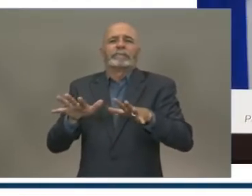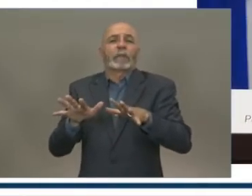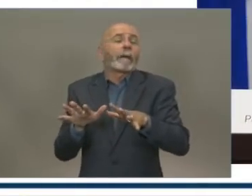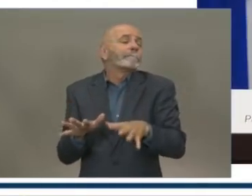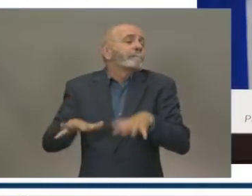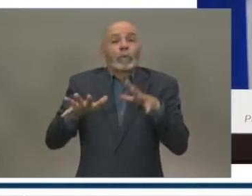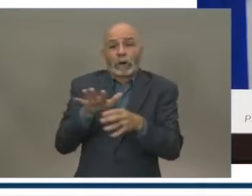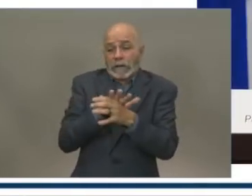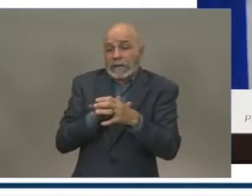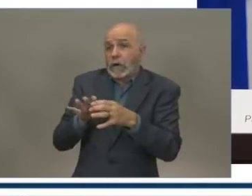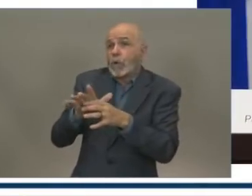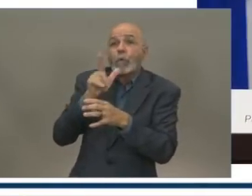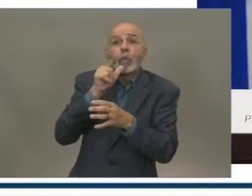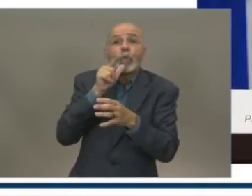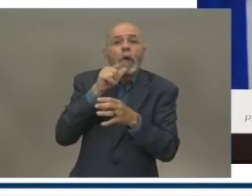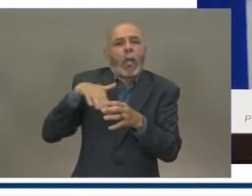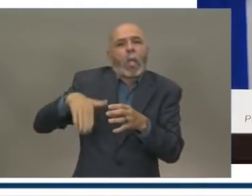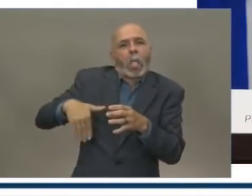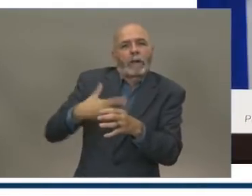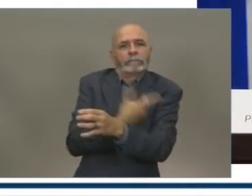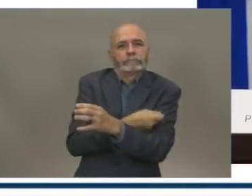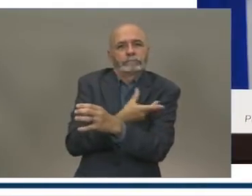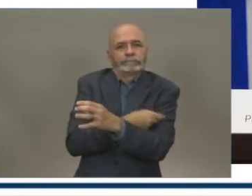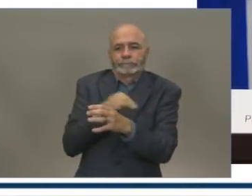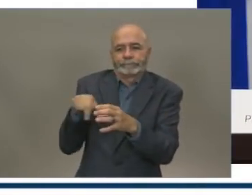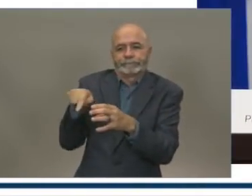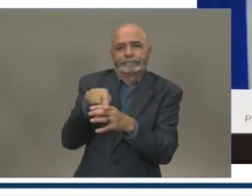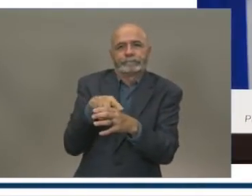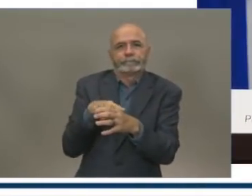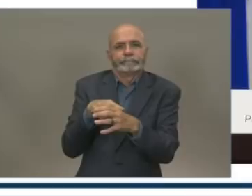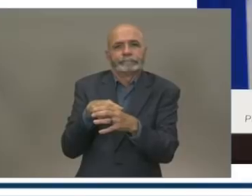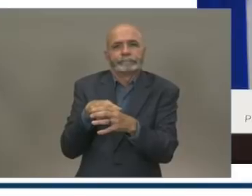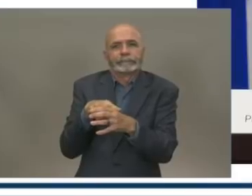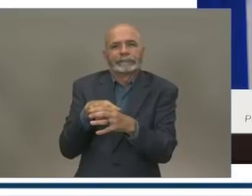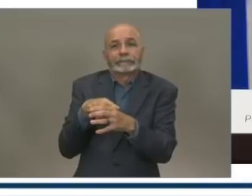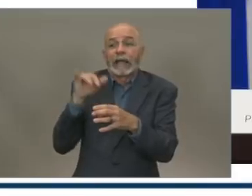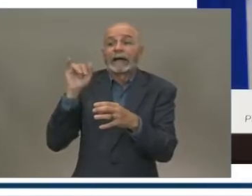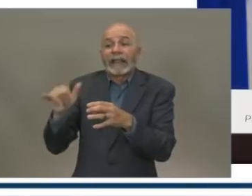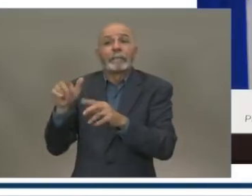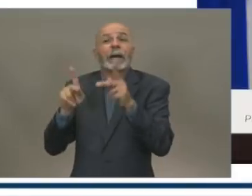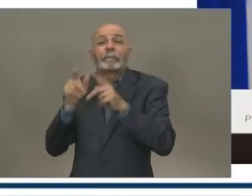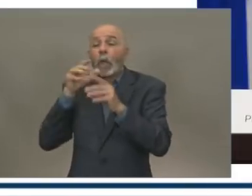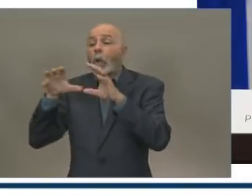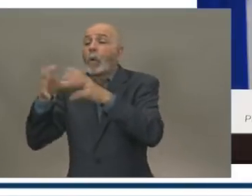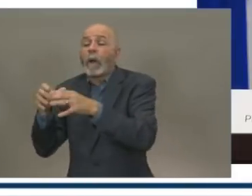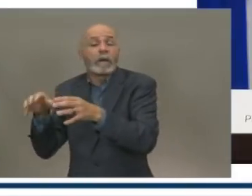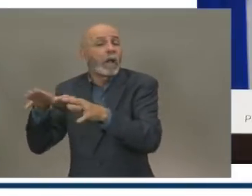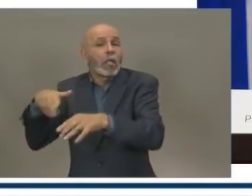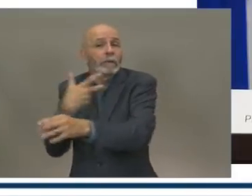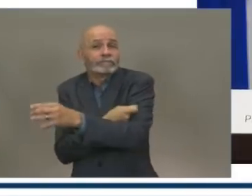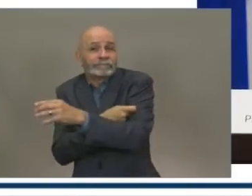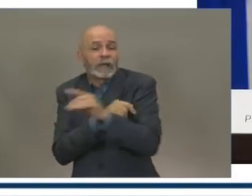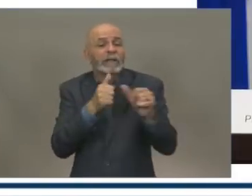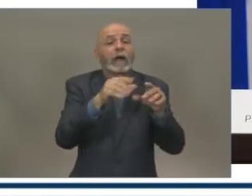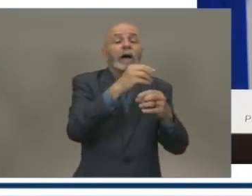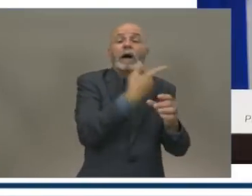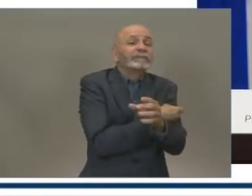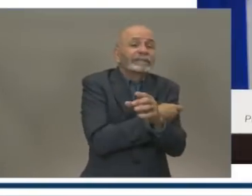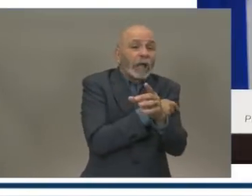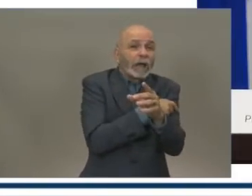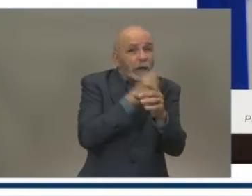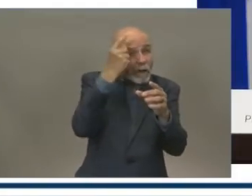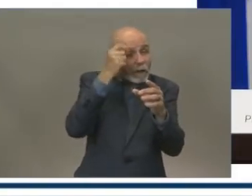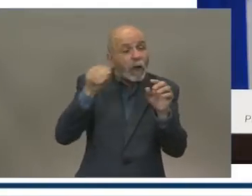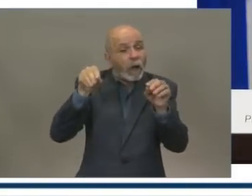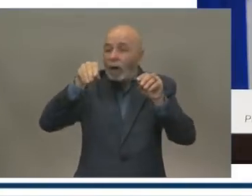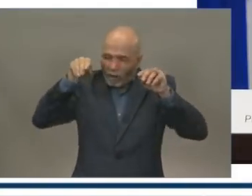vaccinated. There are clusters around the metro area. It's not widespread, but it exists. It's no surprise that